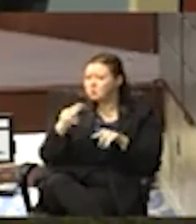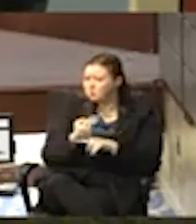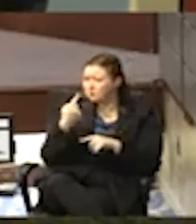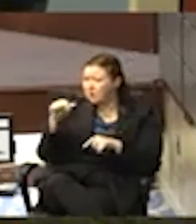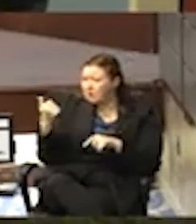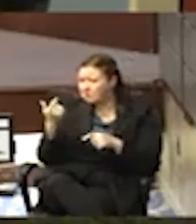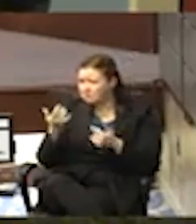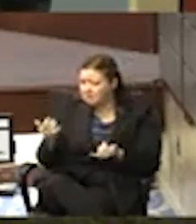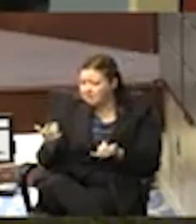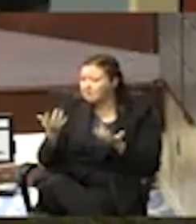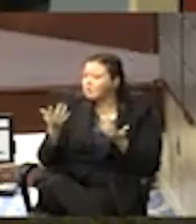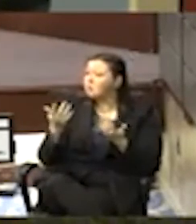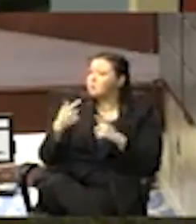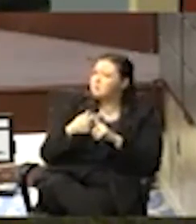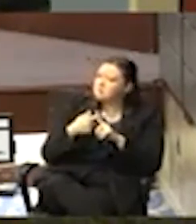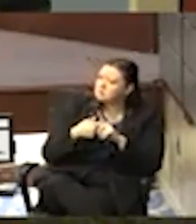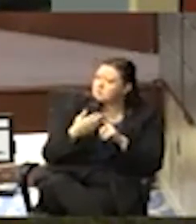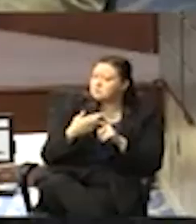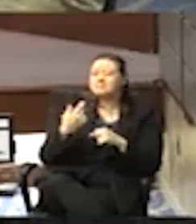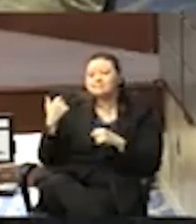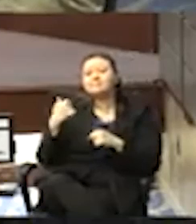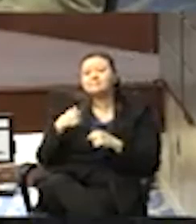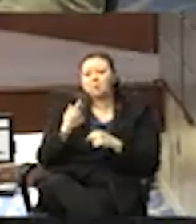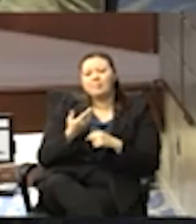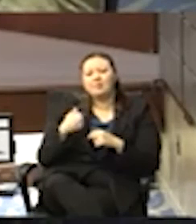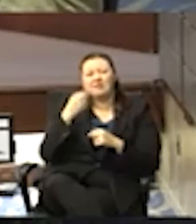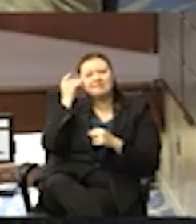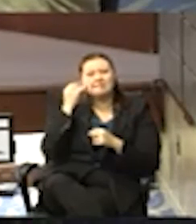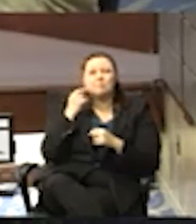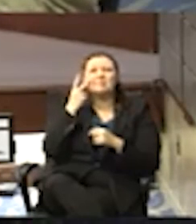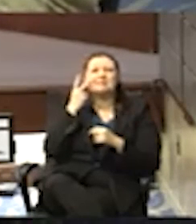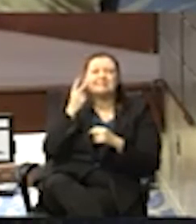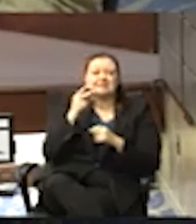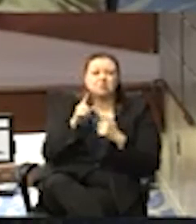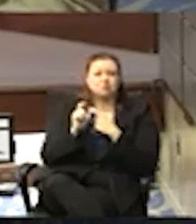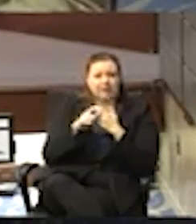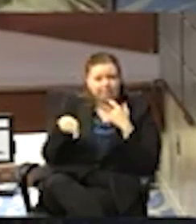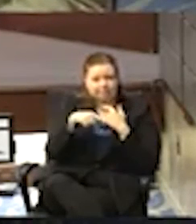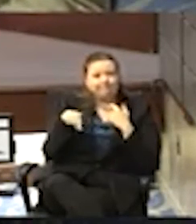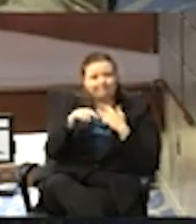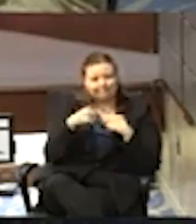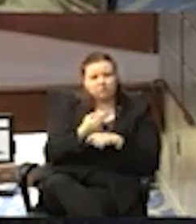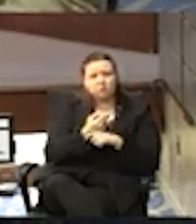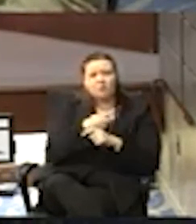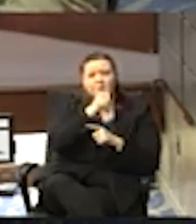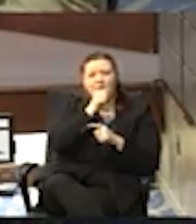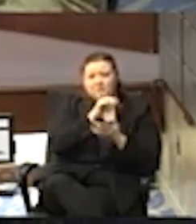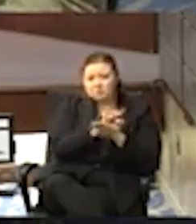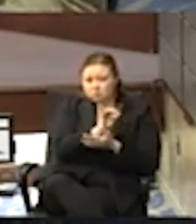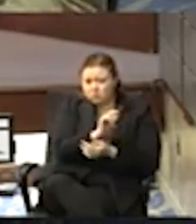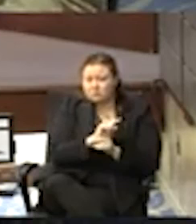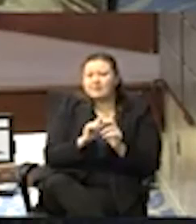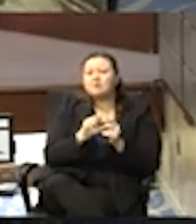something else too? Is it, it's rentals and stuff? So that is one thing we've looked at. We do see usage of the track Right. area, and from private schools,